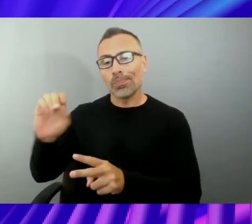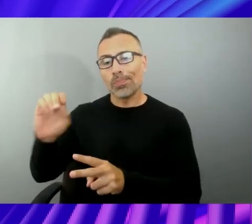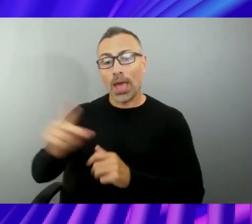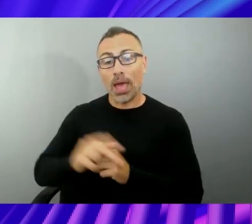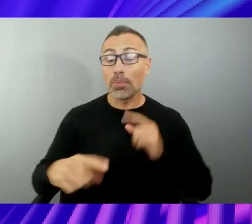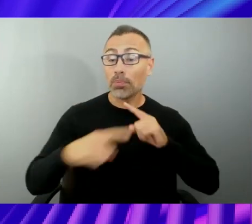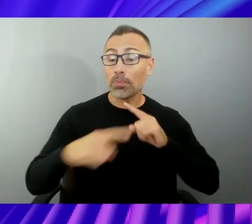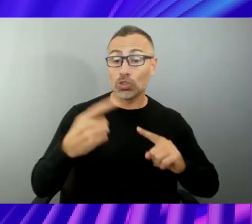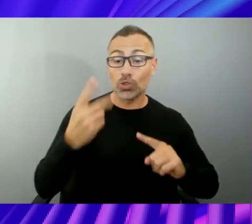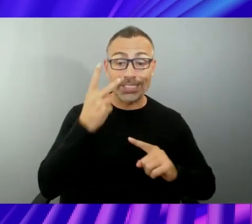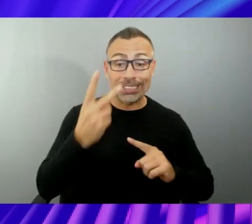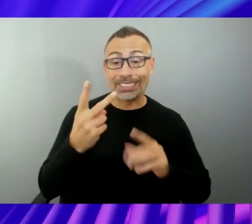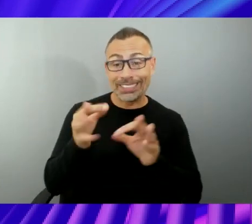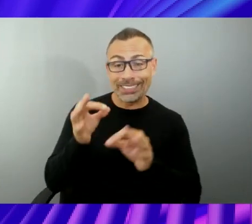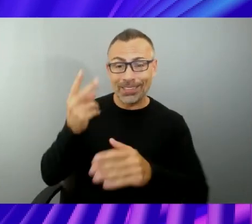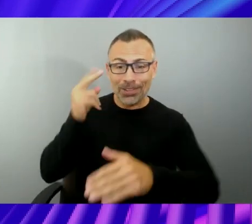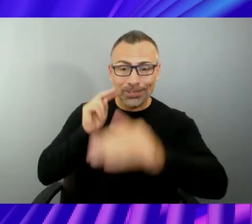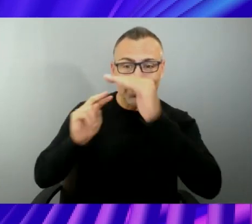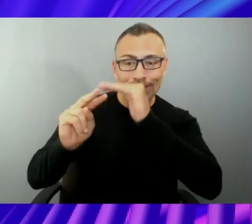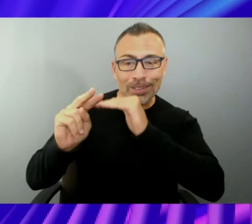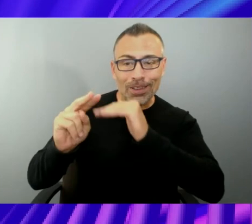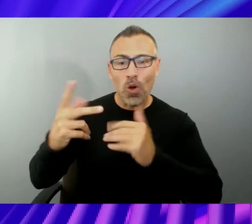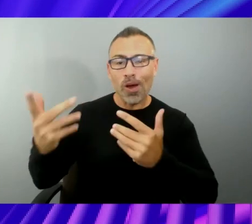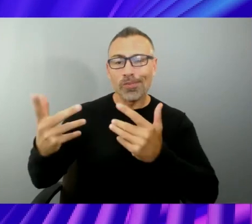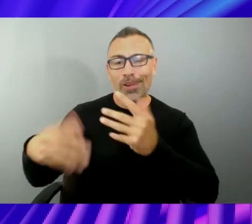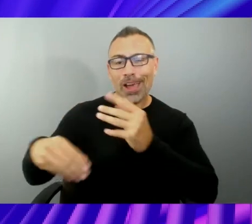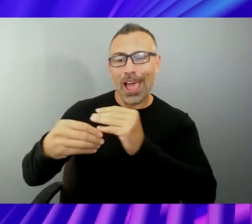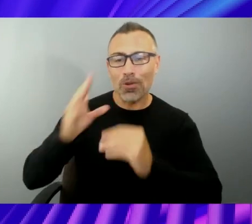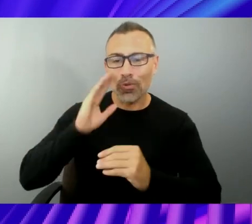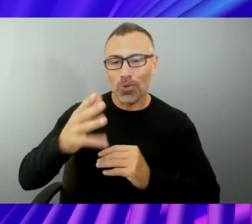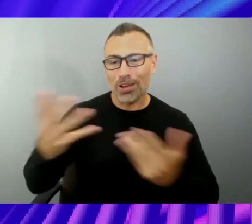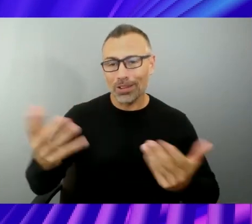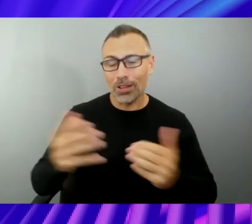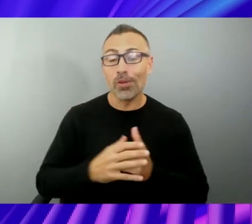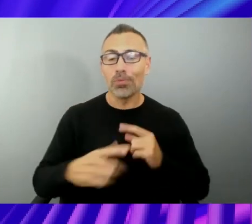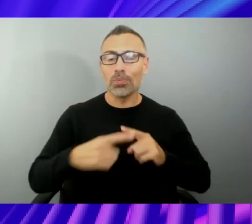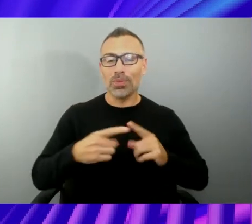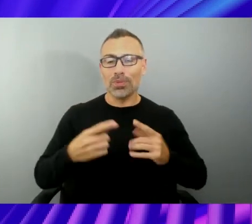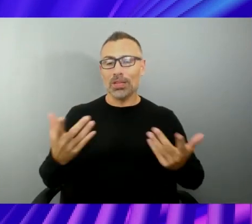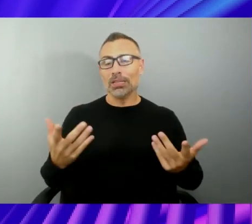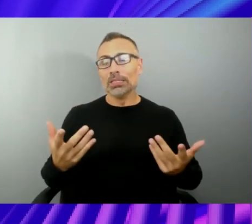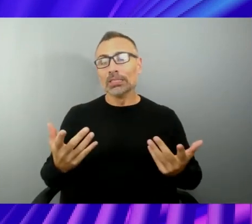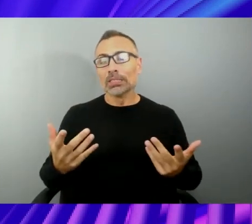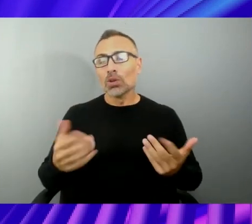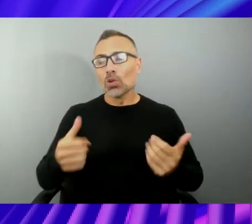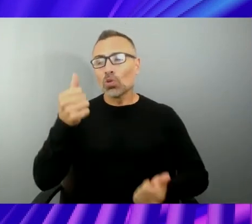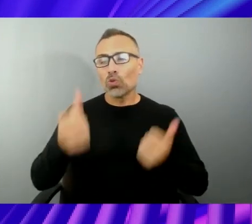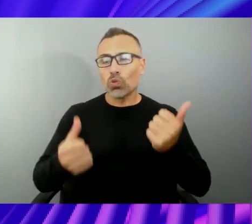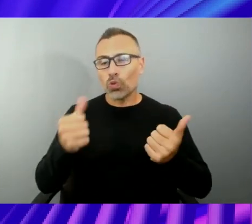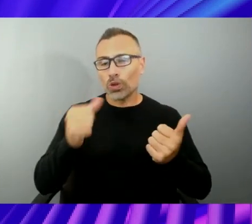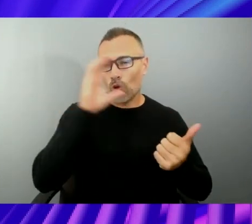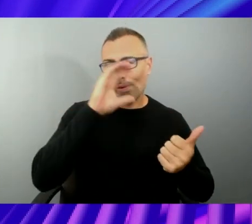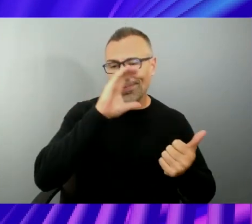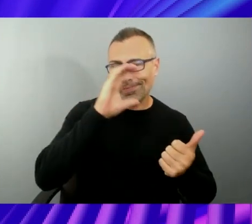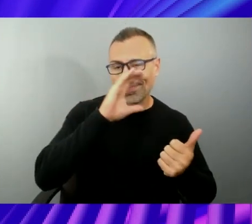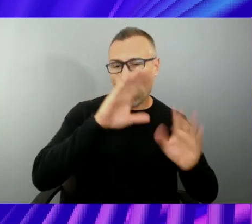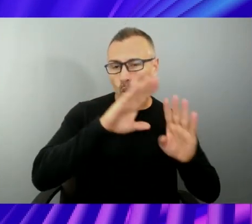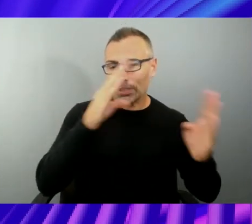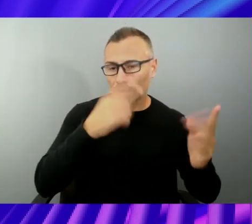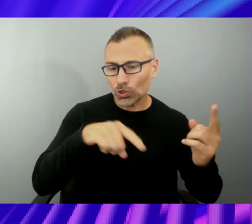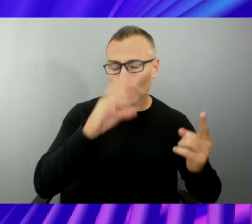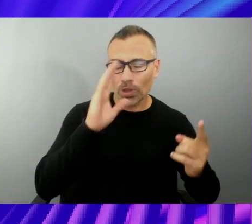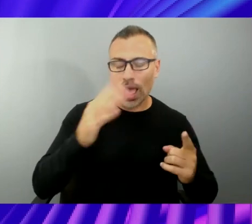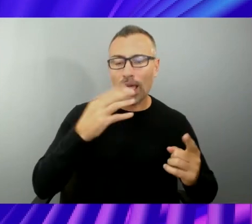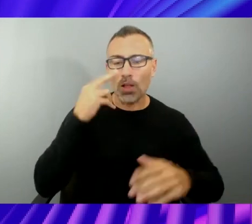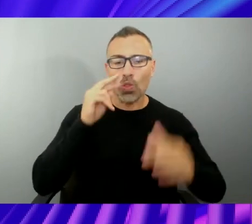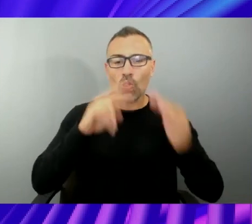is coming, mm-hmm. and what are the features we are adding. For example, we have anomaly detection, right? Where you can see the any data is